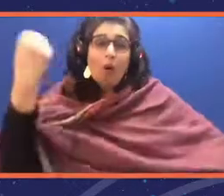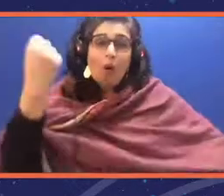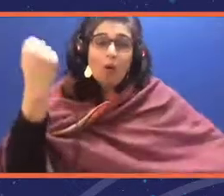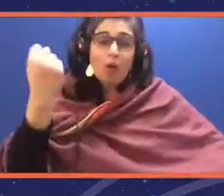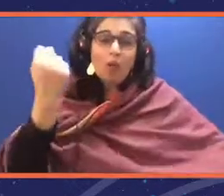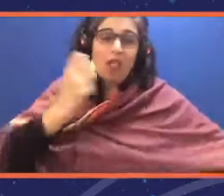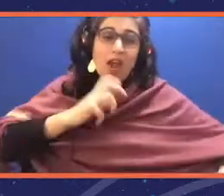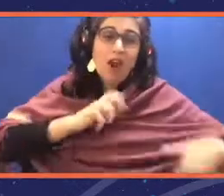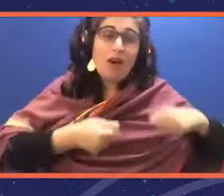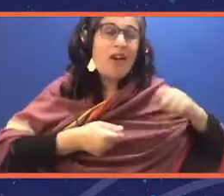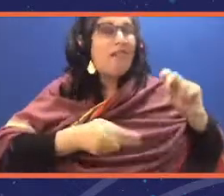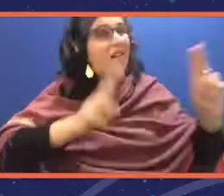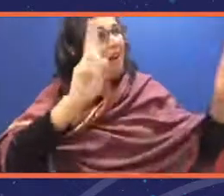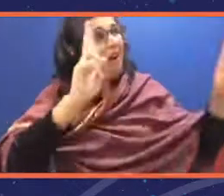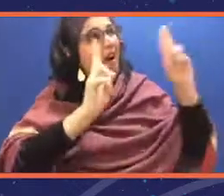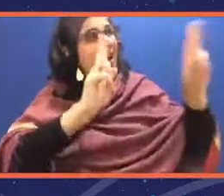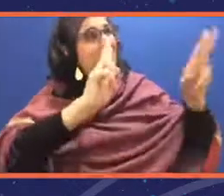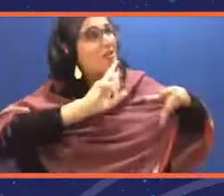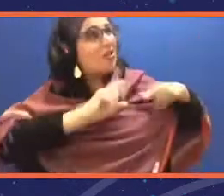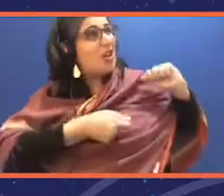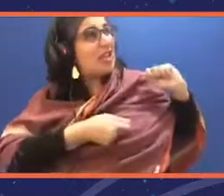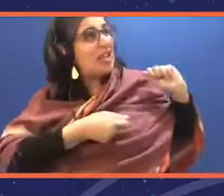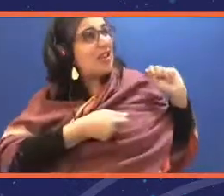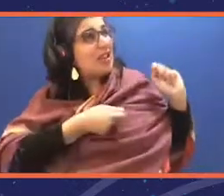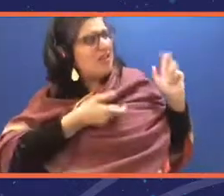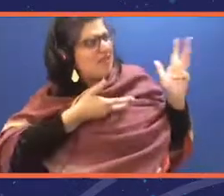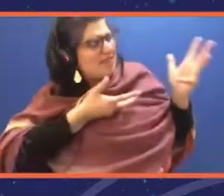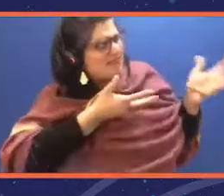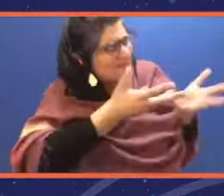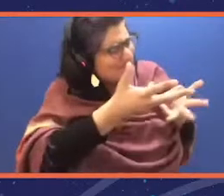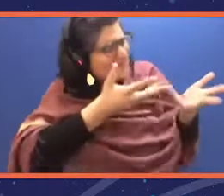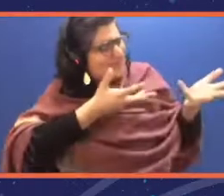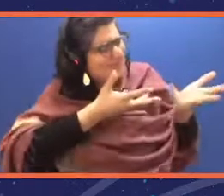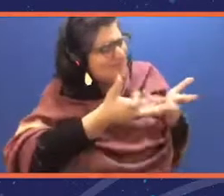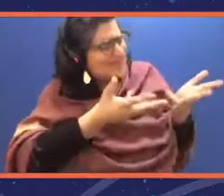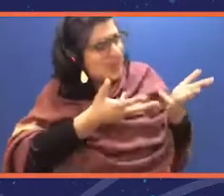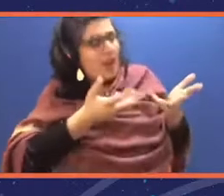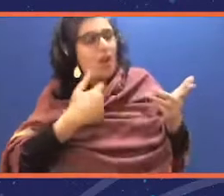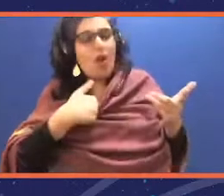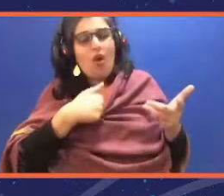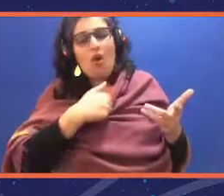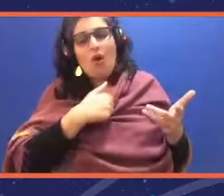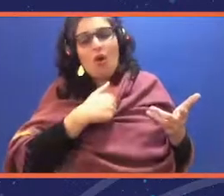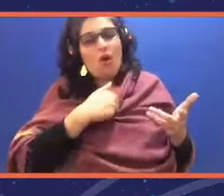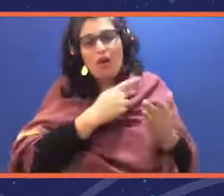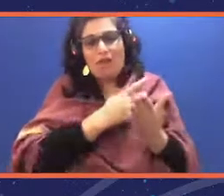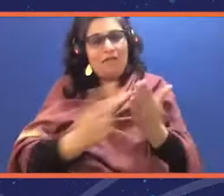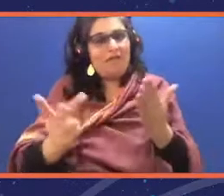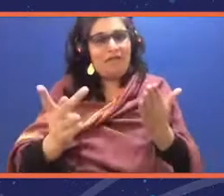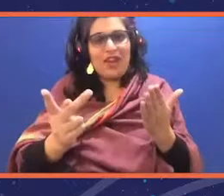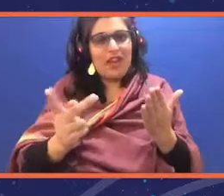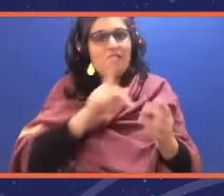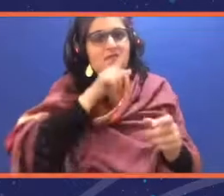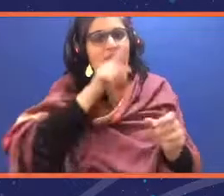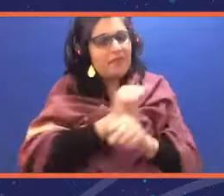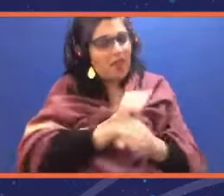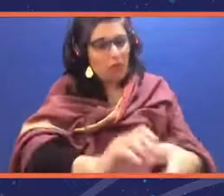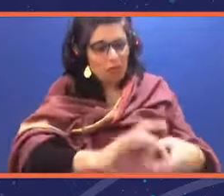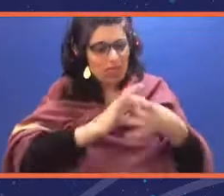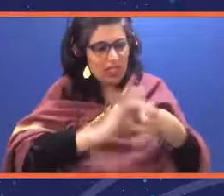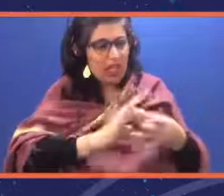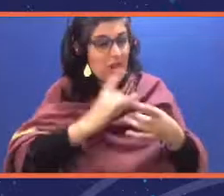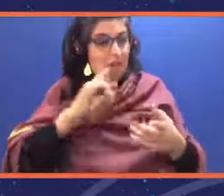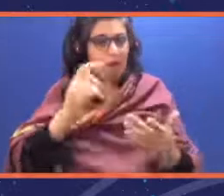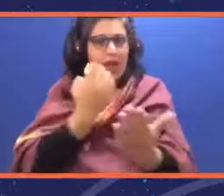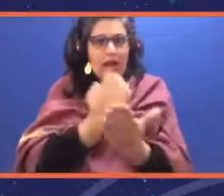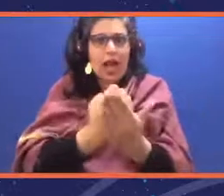honor it and work with it, we're going to fail at holding the relationships that we actually need for an economy that's